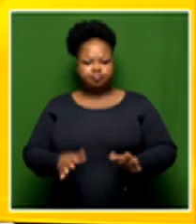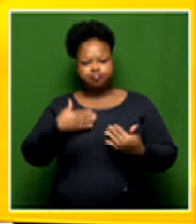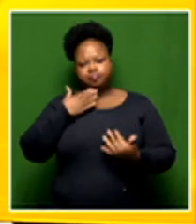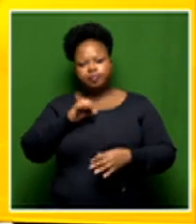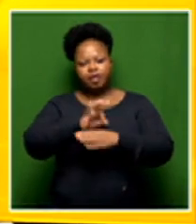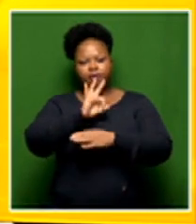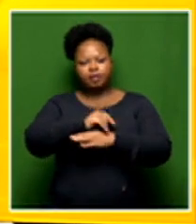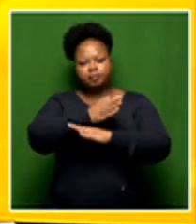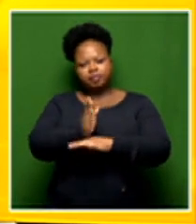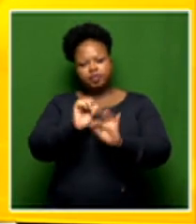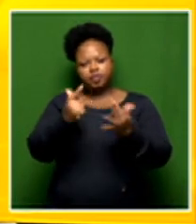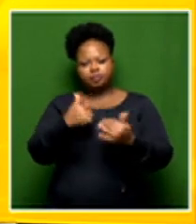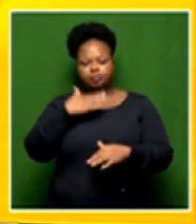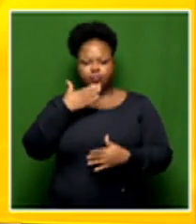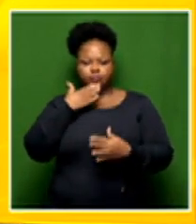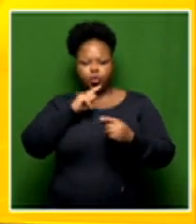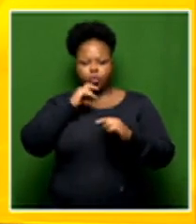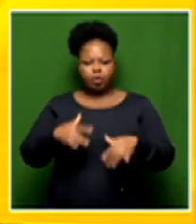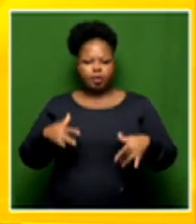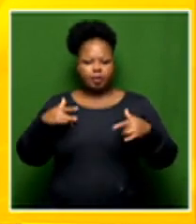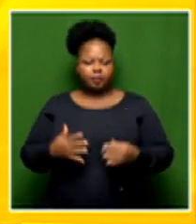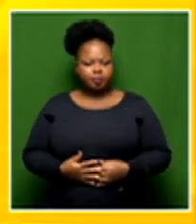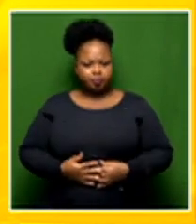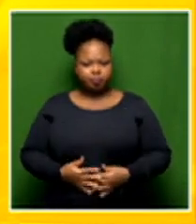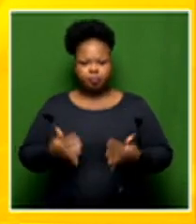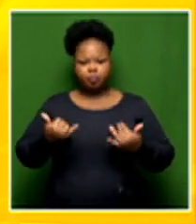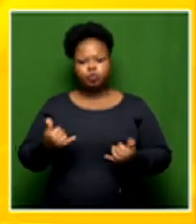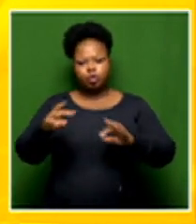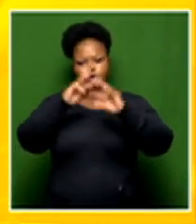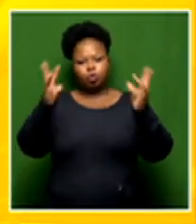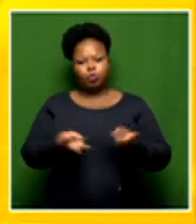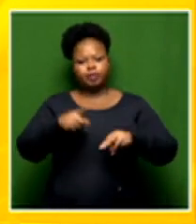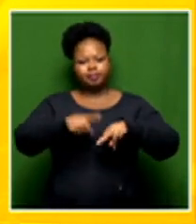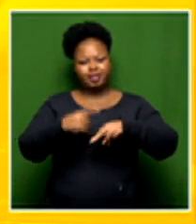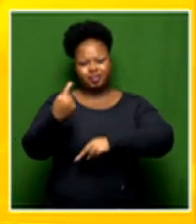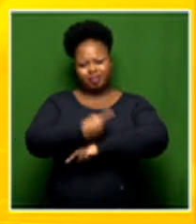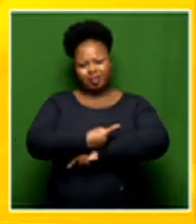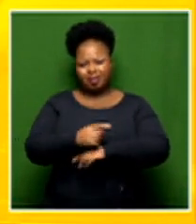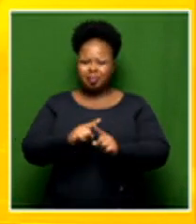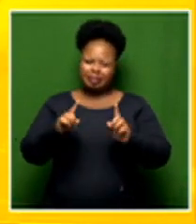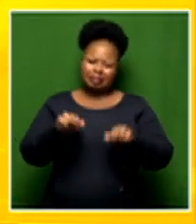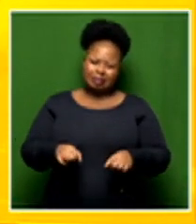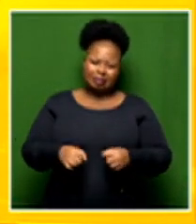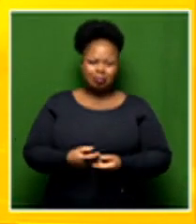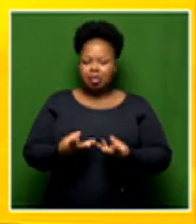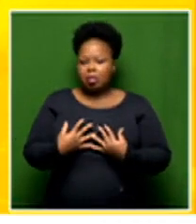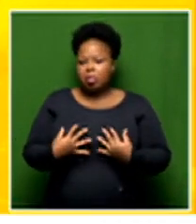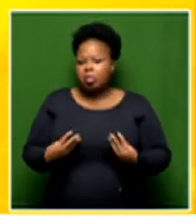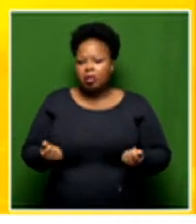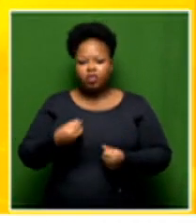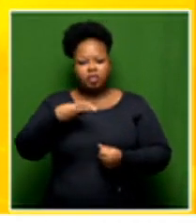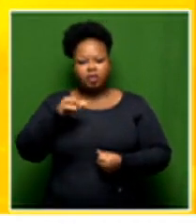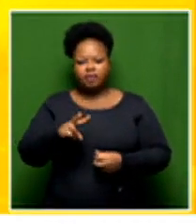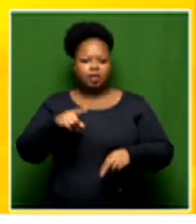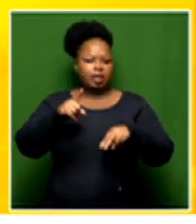Well, 13 minutes after 7. Thanks for staying with us here on Morning Live. Now, today is World AIDS Day, and although there's still no cure for